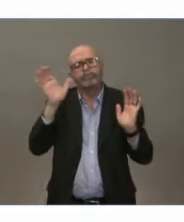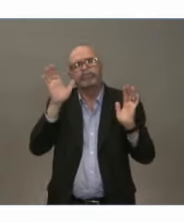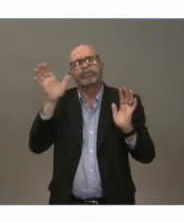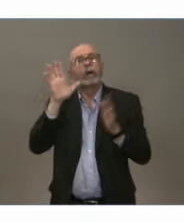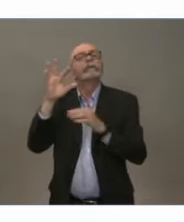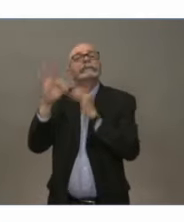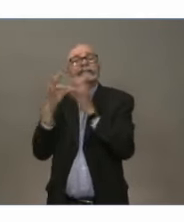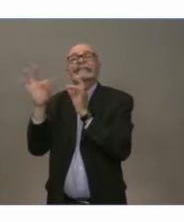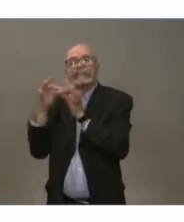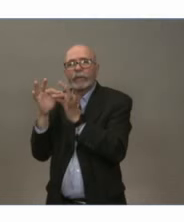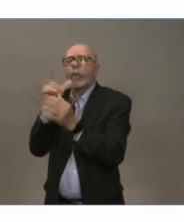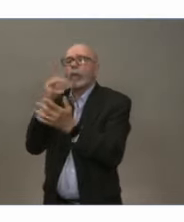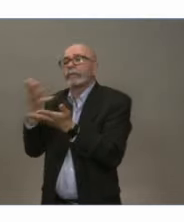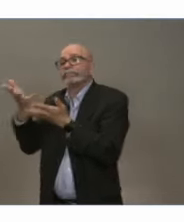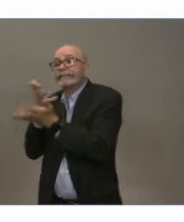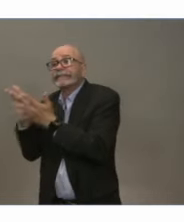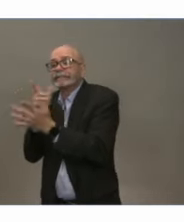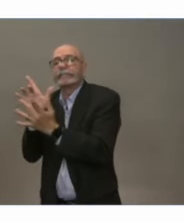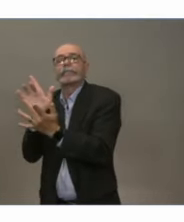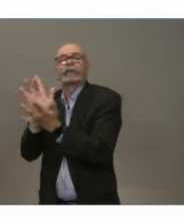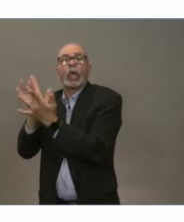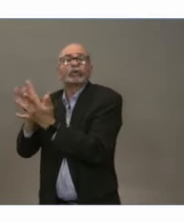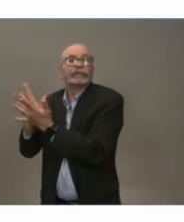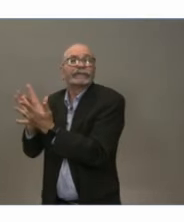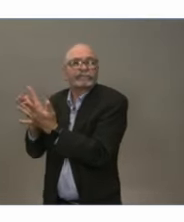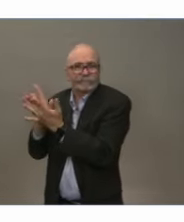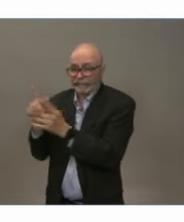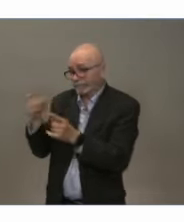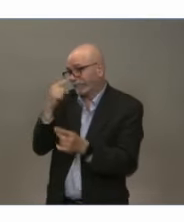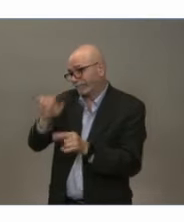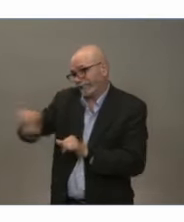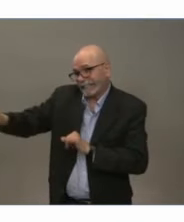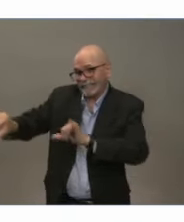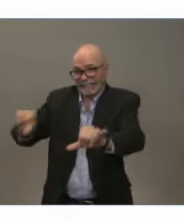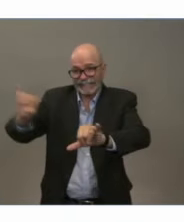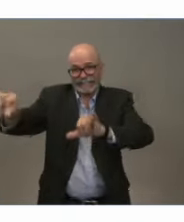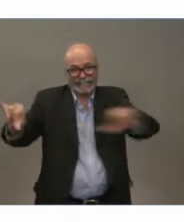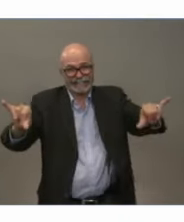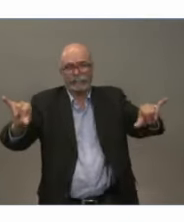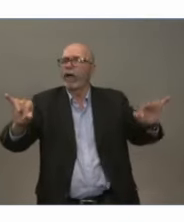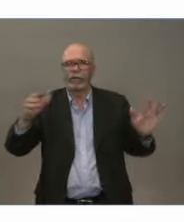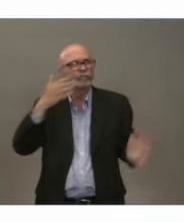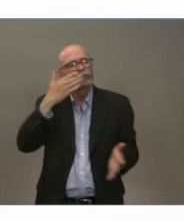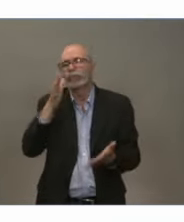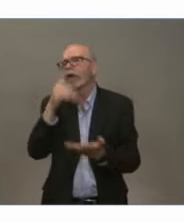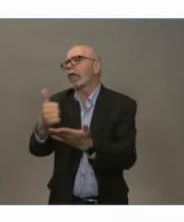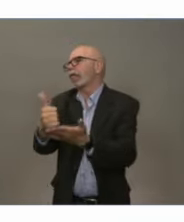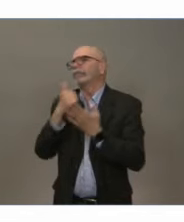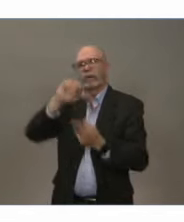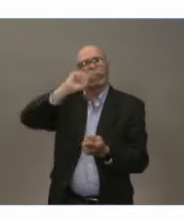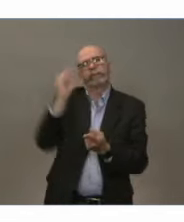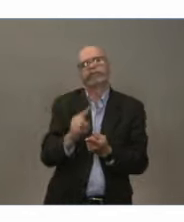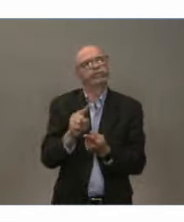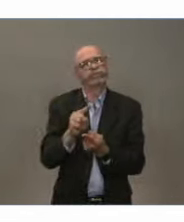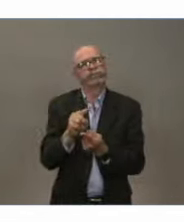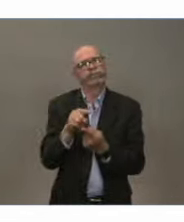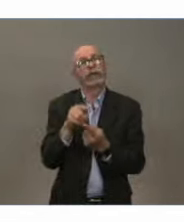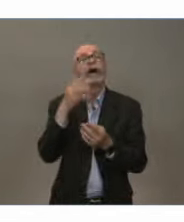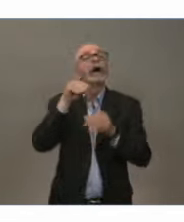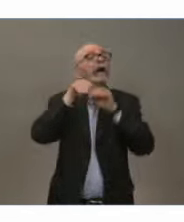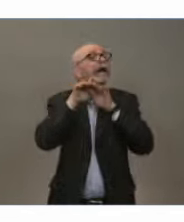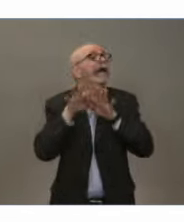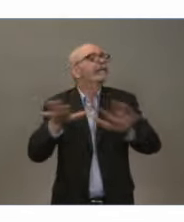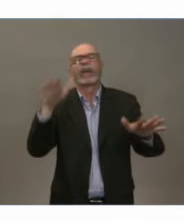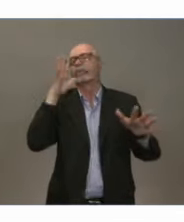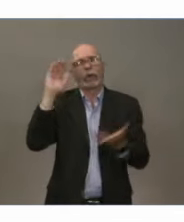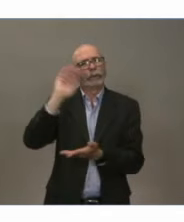locking down those people that are infected and their close contacts is what helps us minimize the spread in communities. And as I said, it's